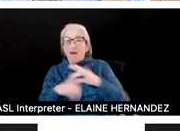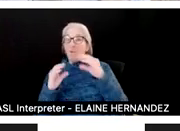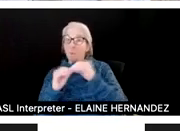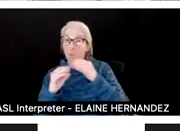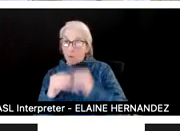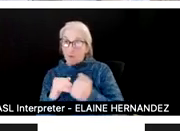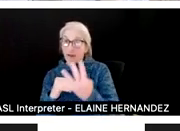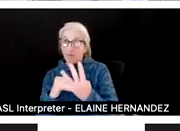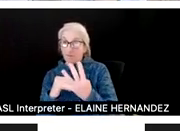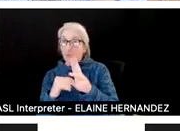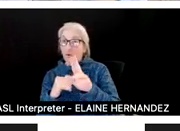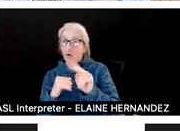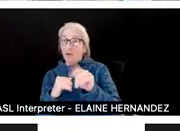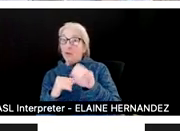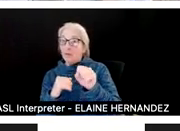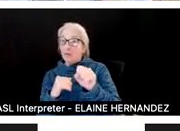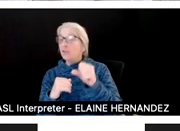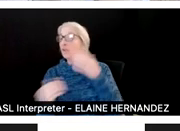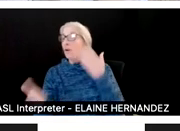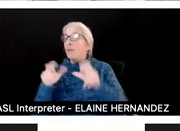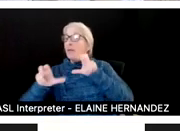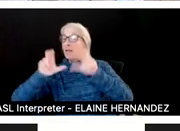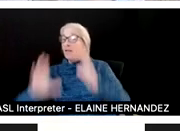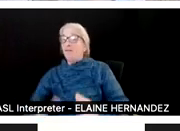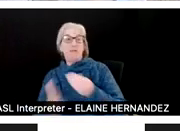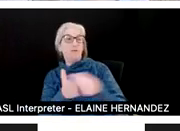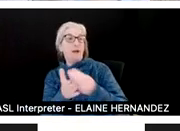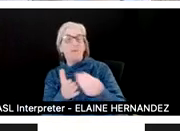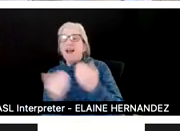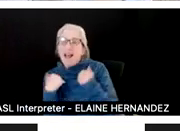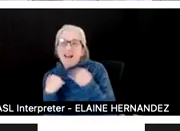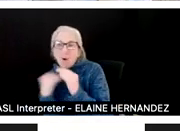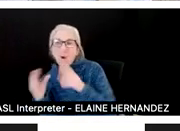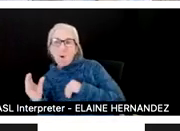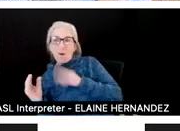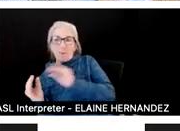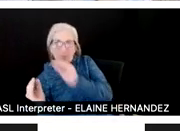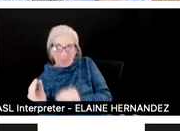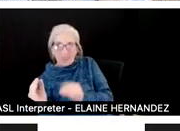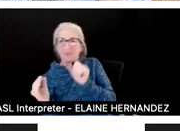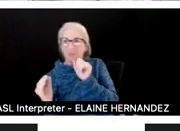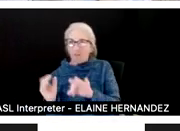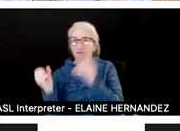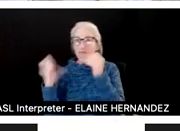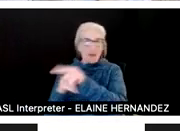investors who might have a stake in a whole bunch of different properties. They're not exempt under this rule.